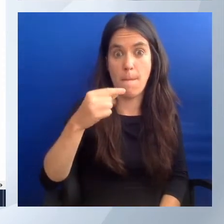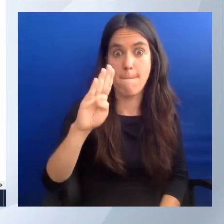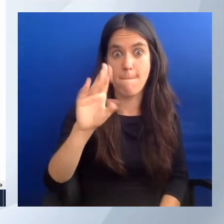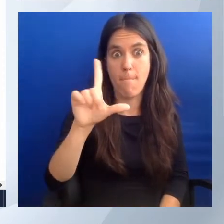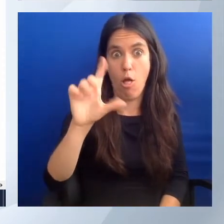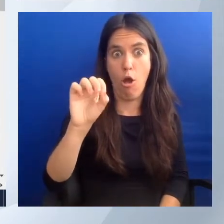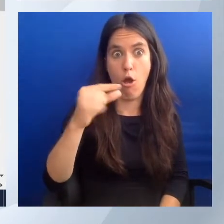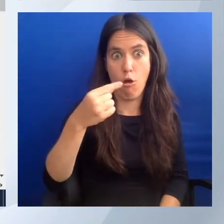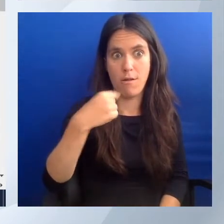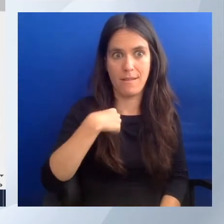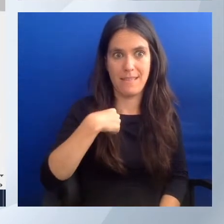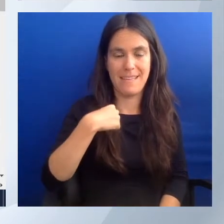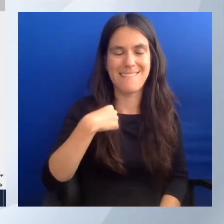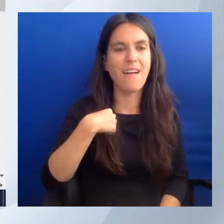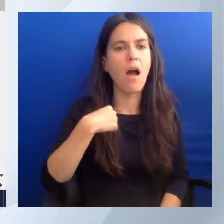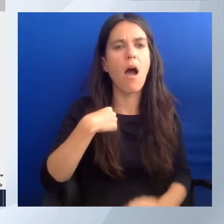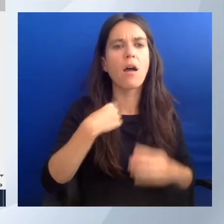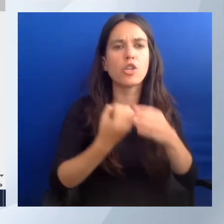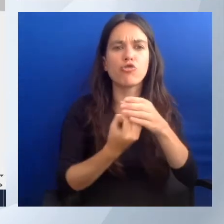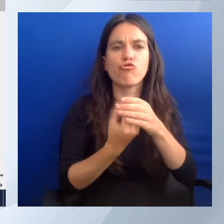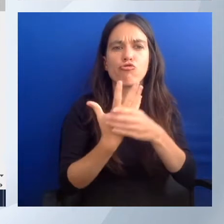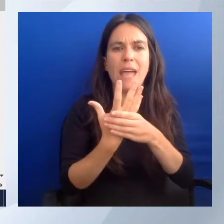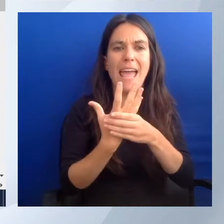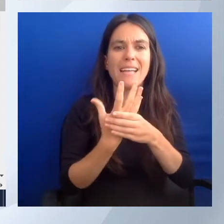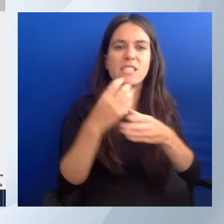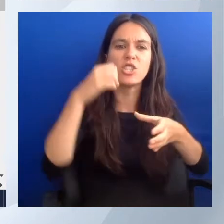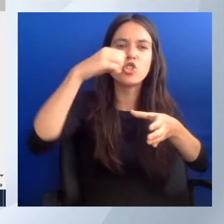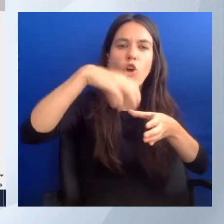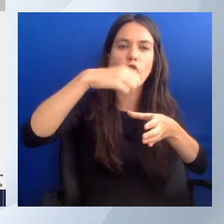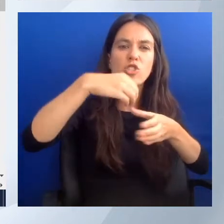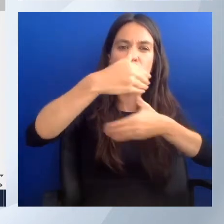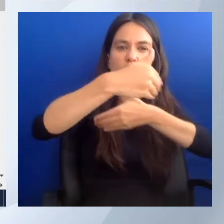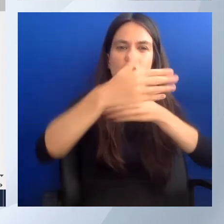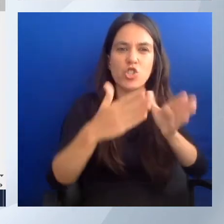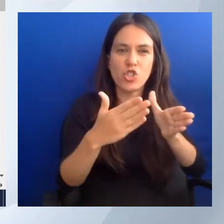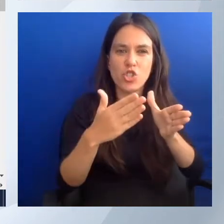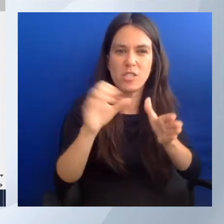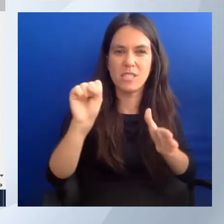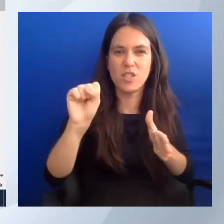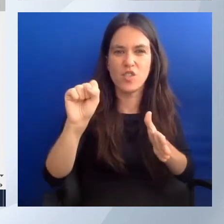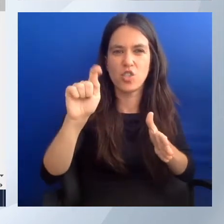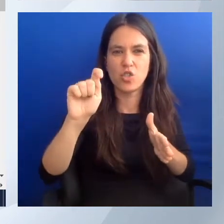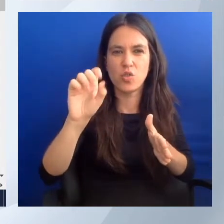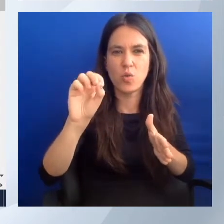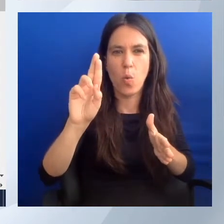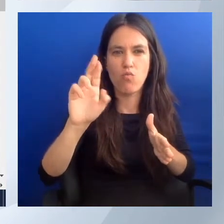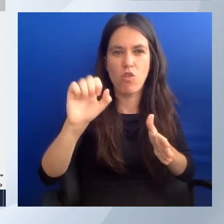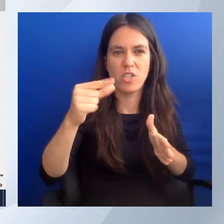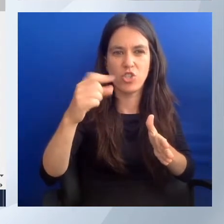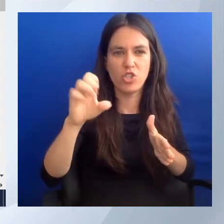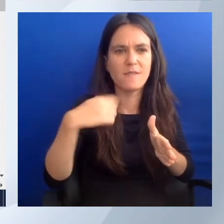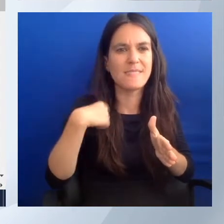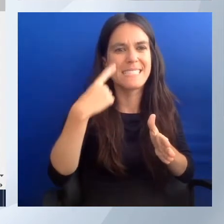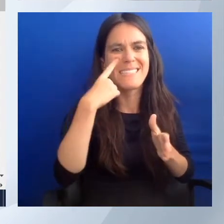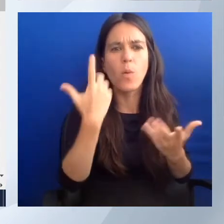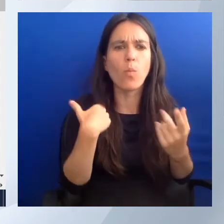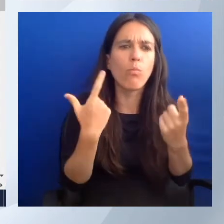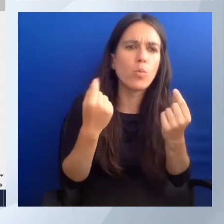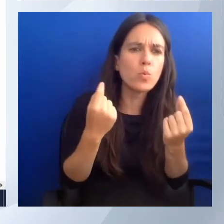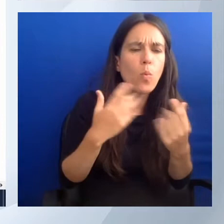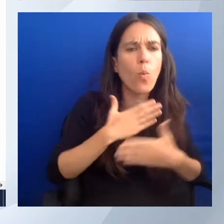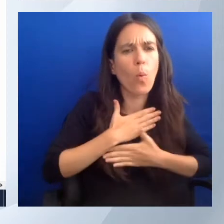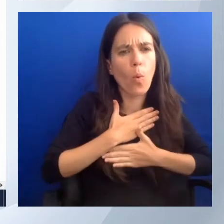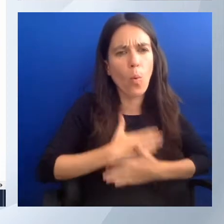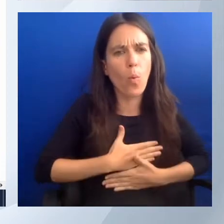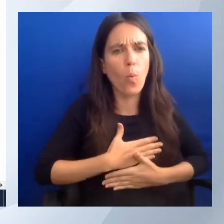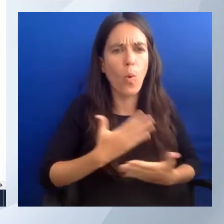is I created a storage account, and within that storage account you do have some control over the things that you want to do, and one of the things that you want to